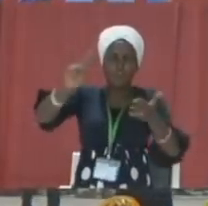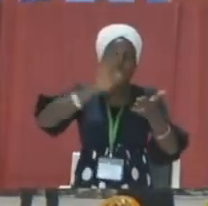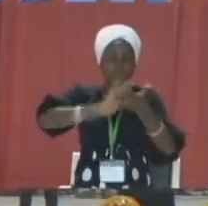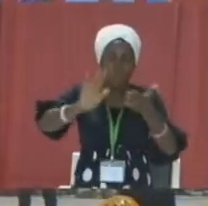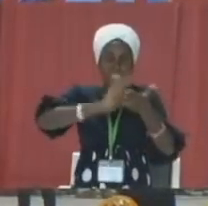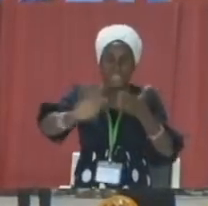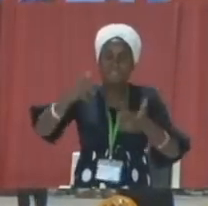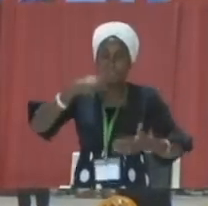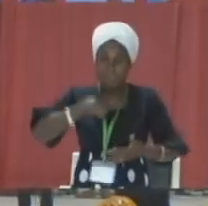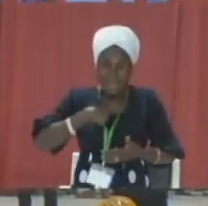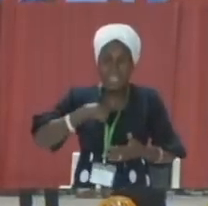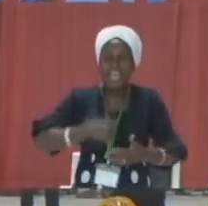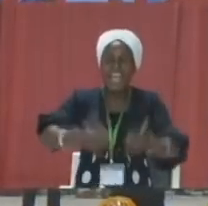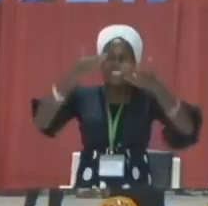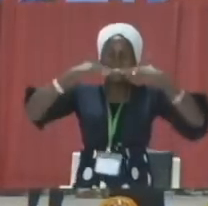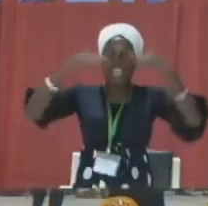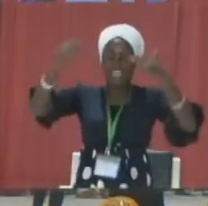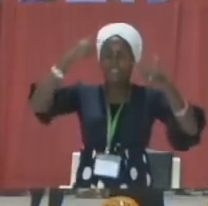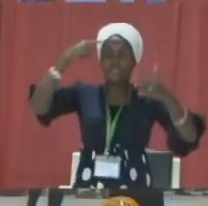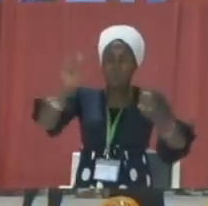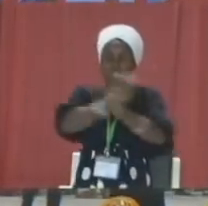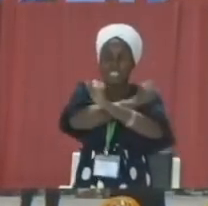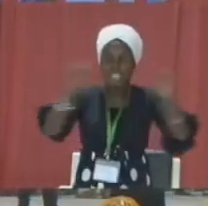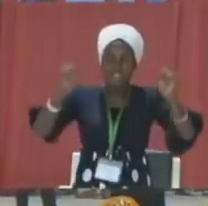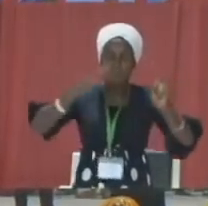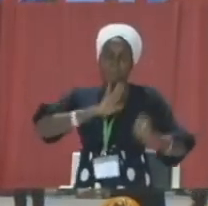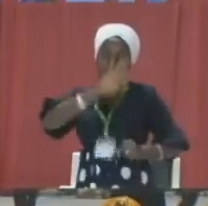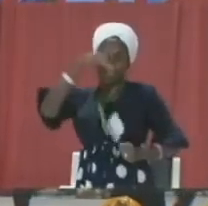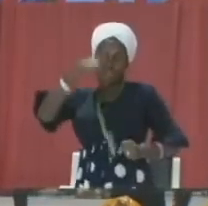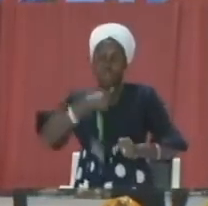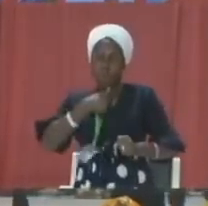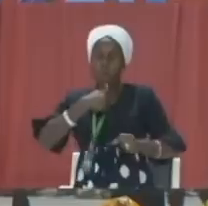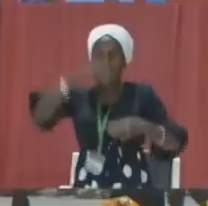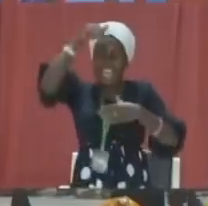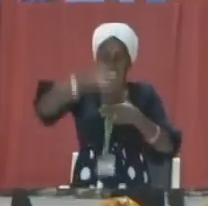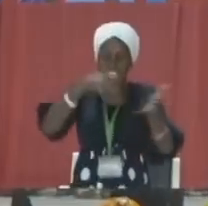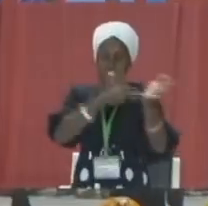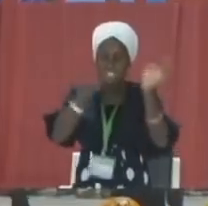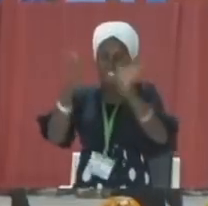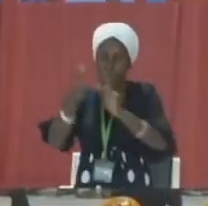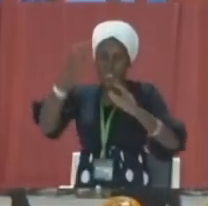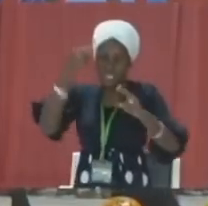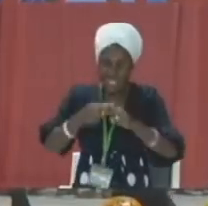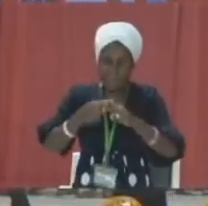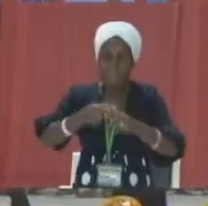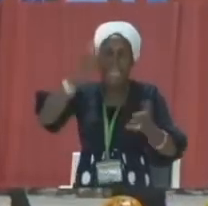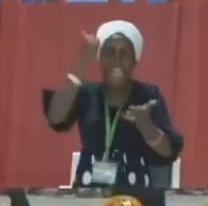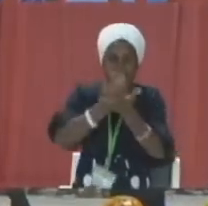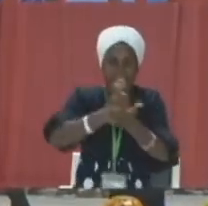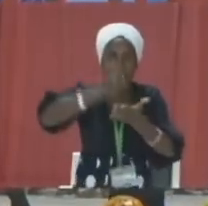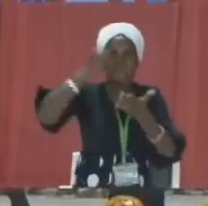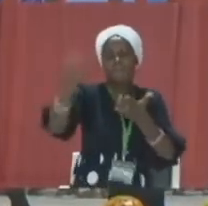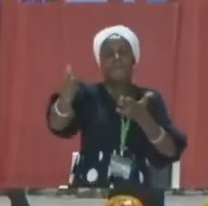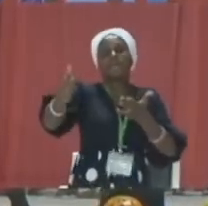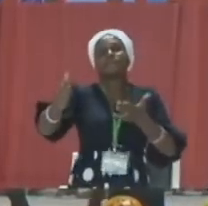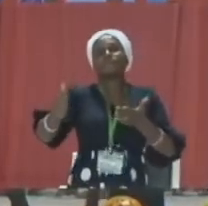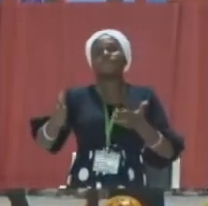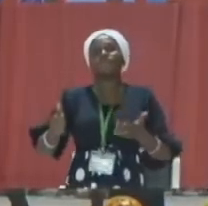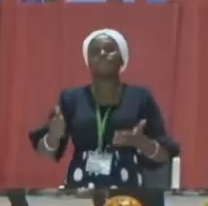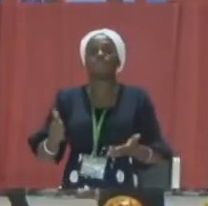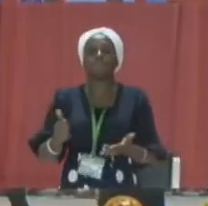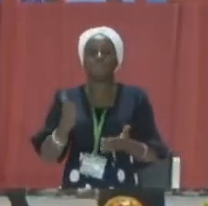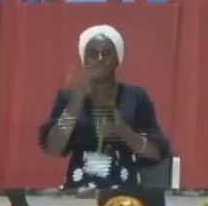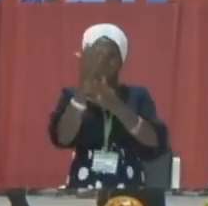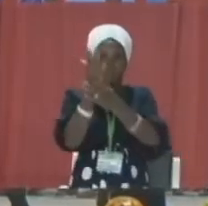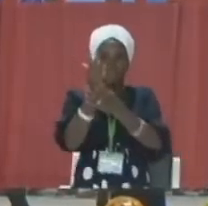saving my soul. In Jesus' name, amen. Place your hand on your head. I'm going to